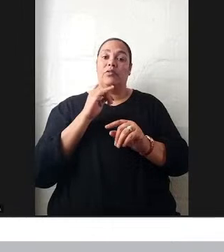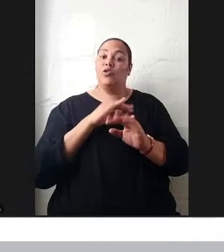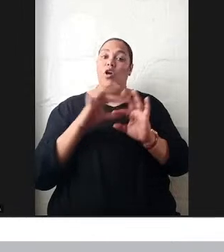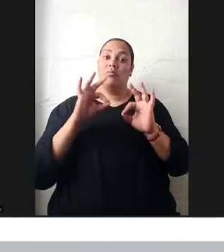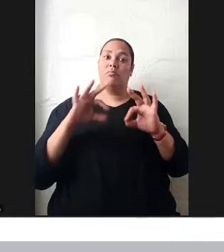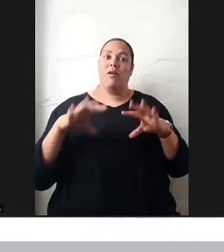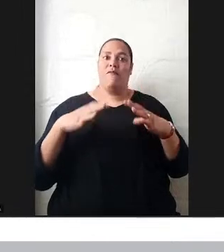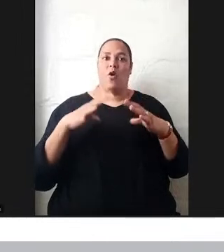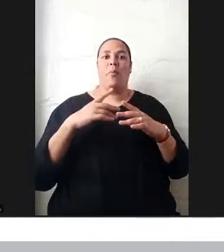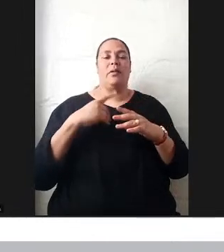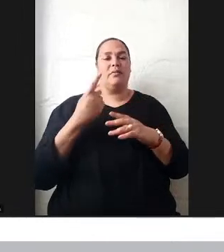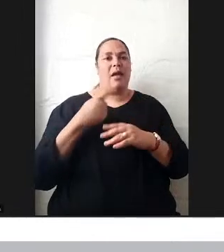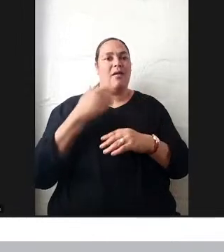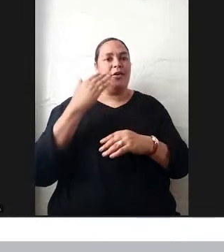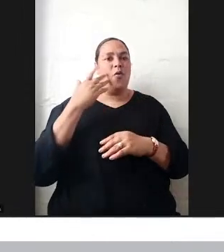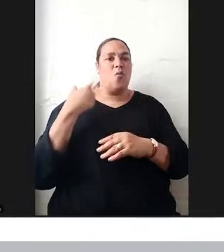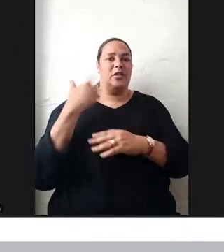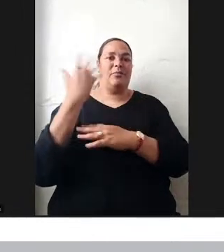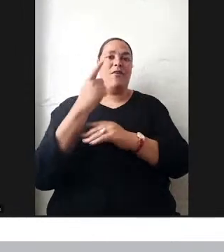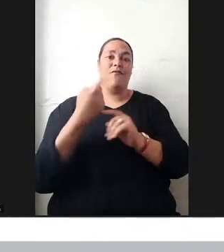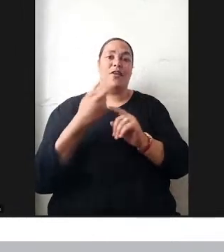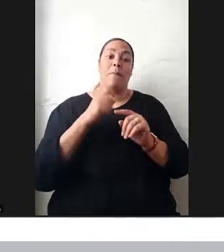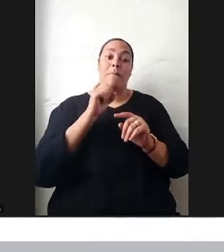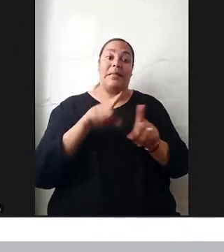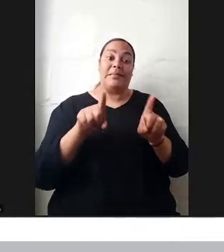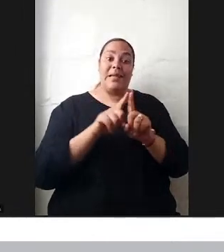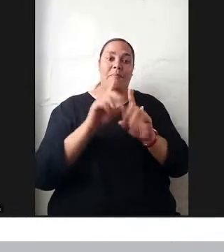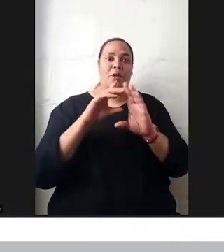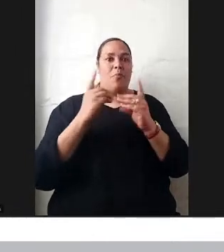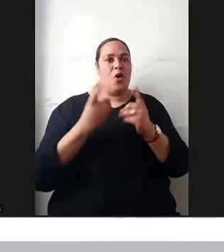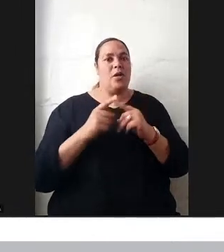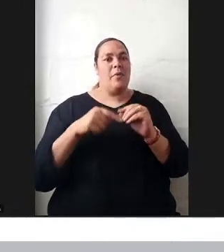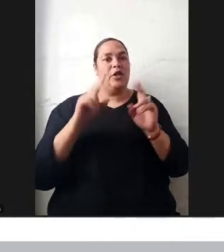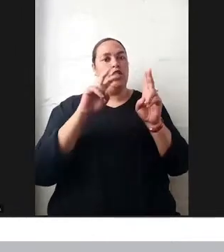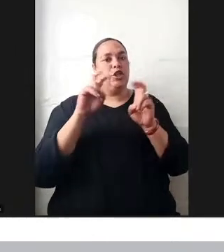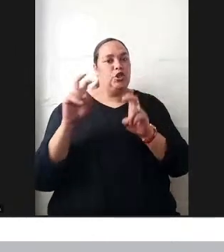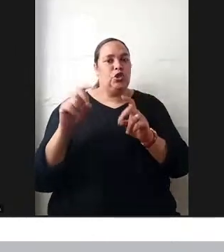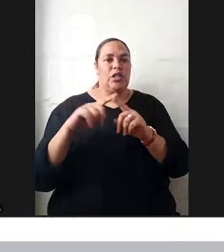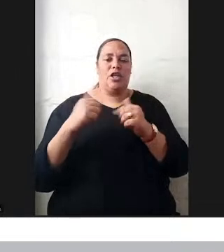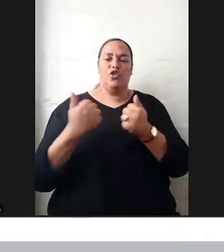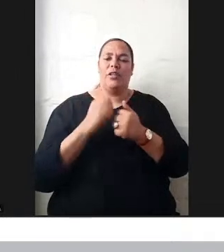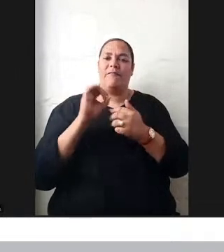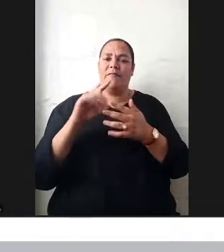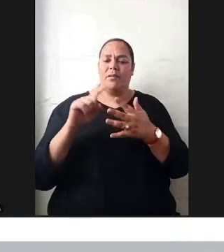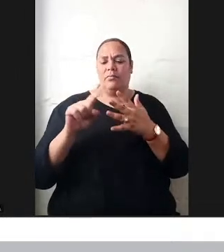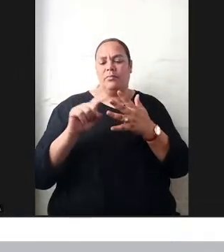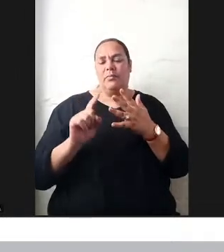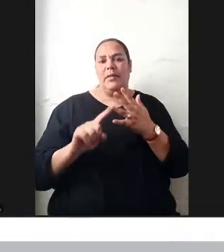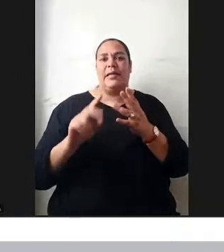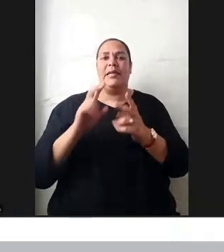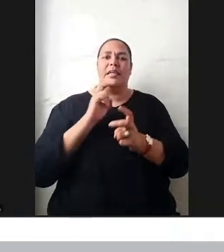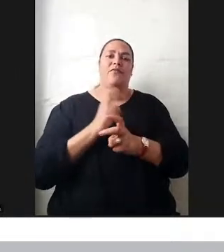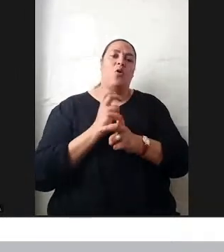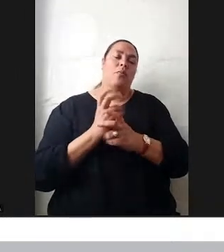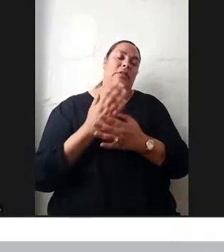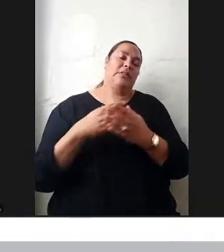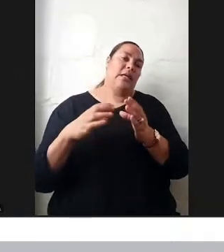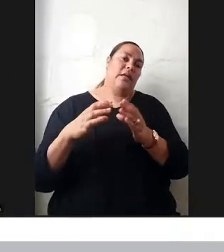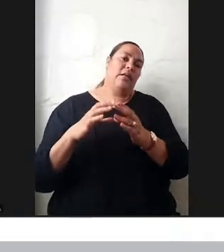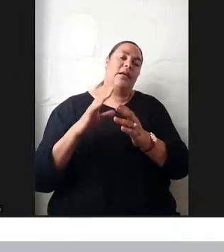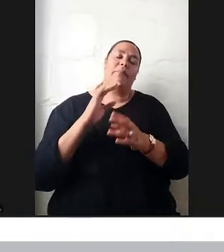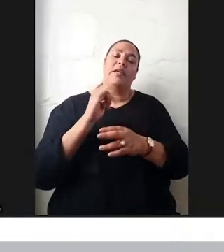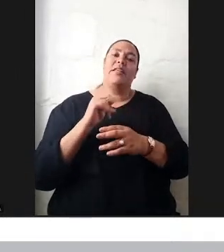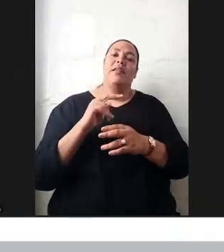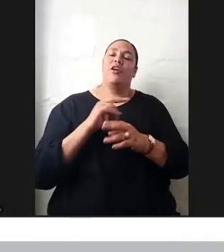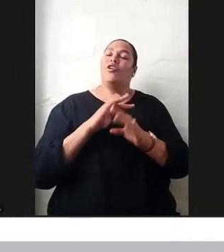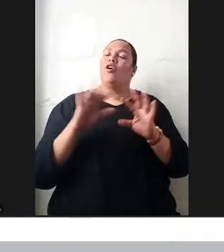presentation done by the same department about the issues and challenges of the informal sector. So if there is not going to be